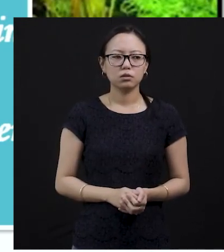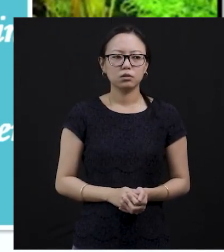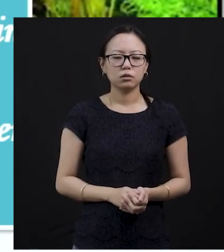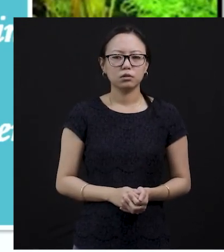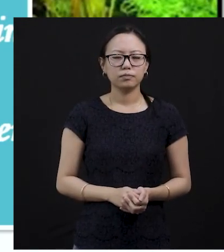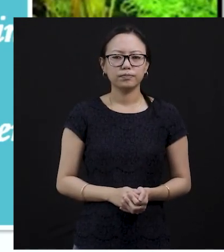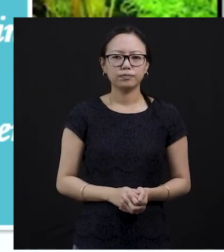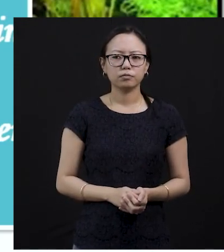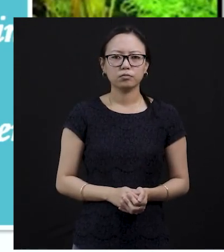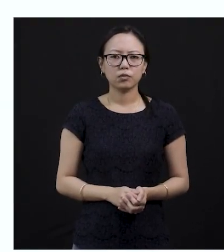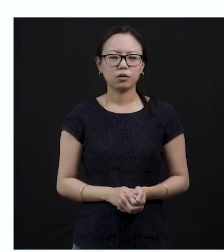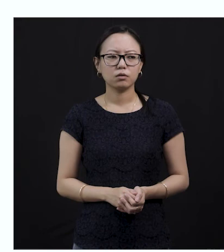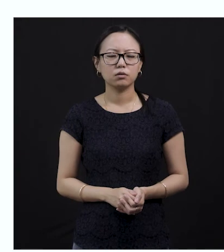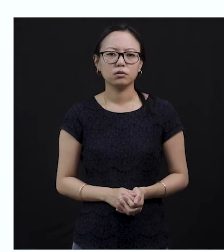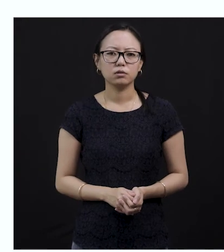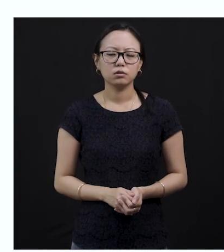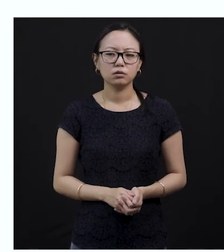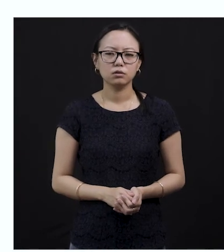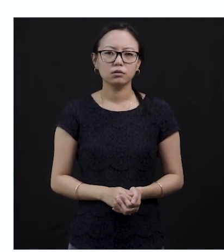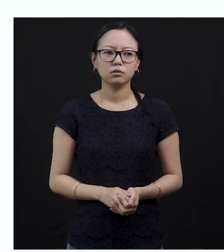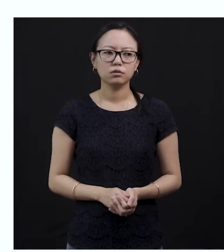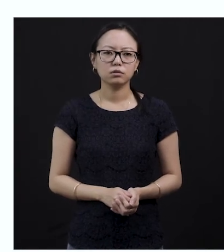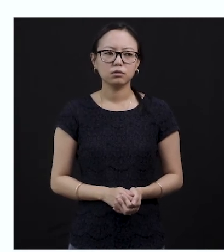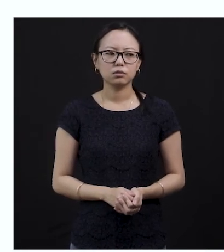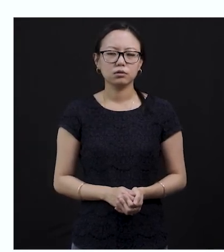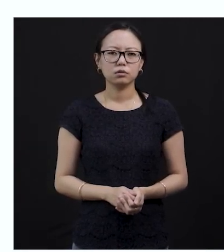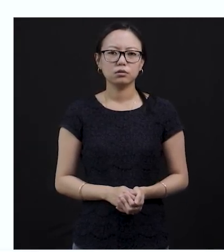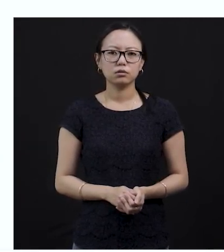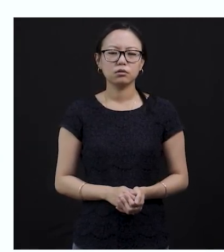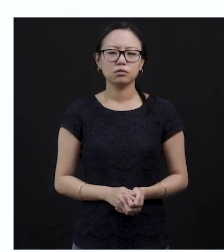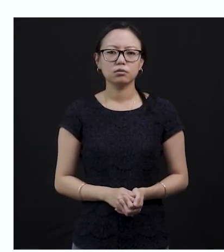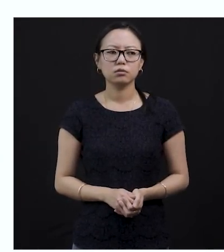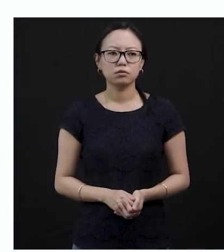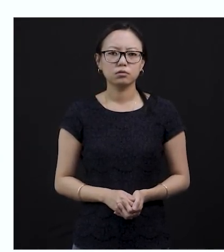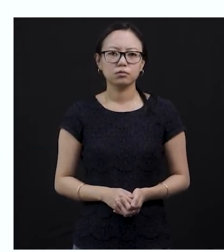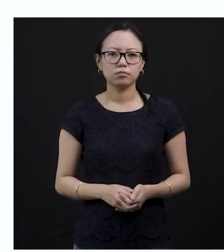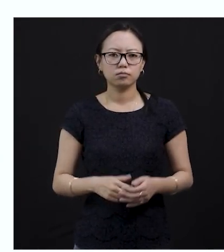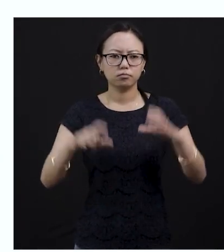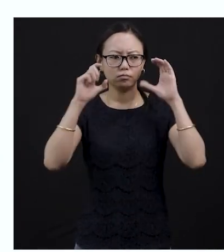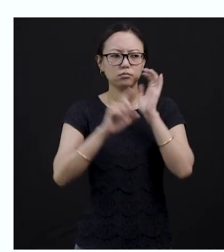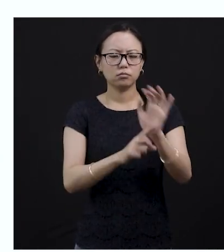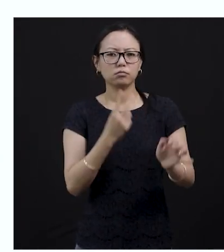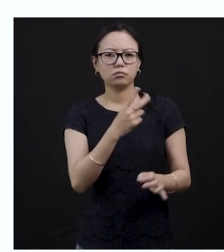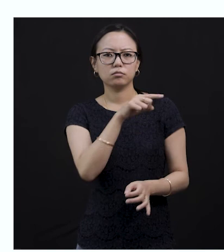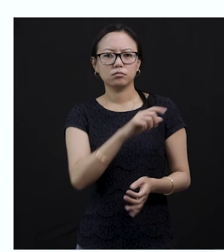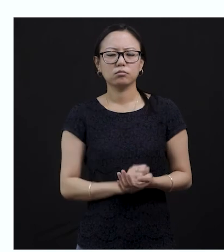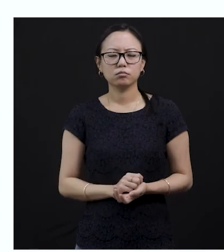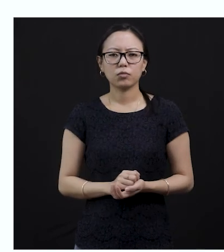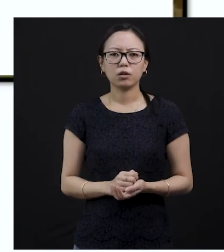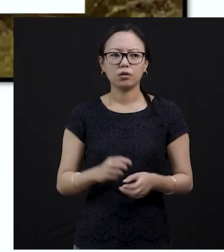without damaging them. These are aquatic plants. Then we have you can see a frog,